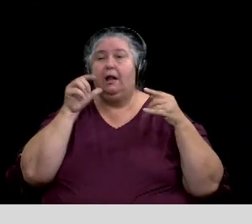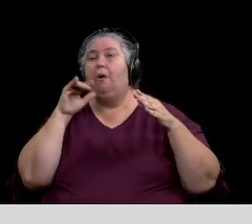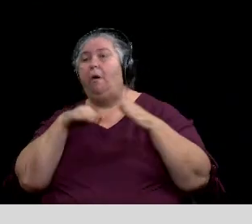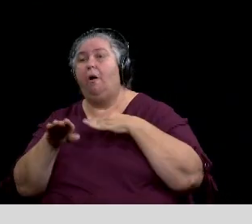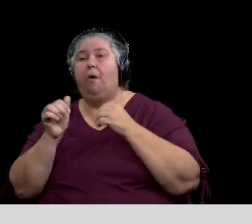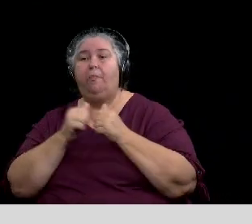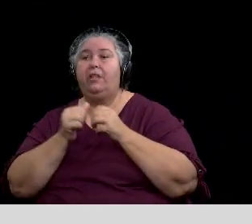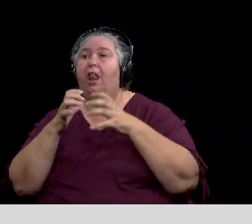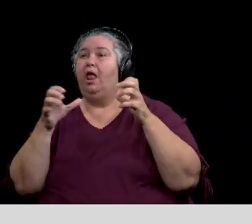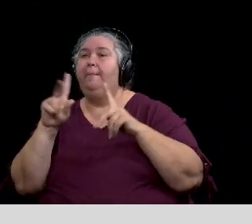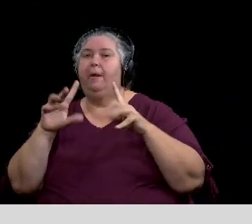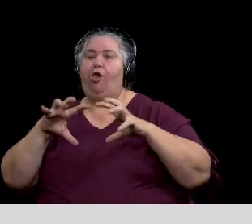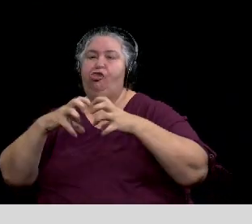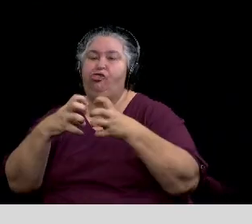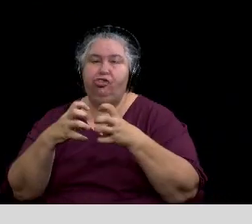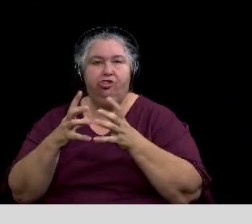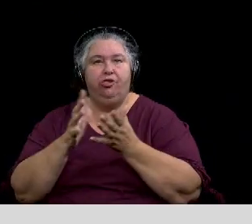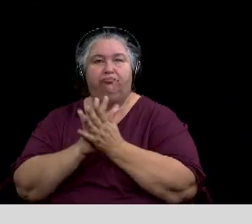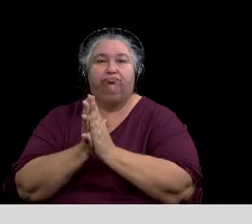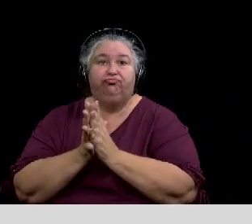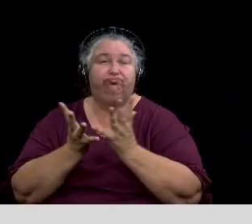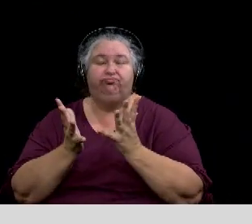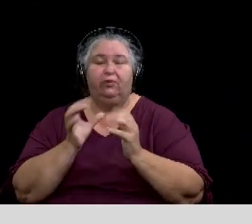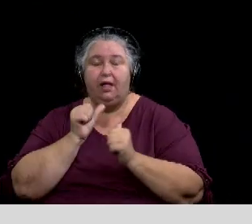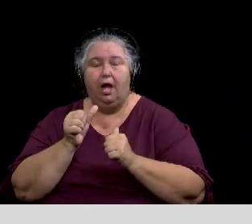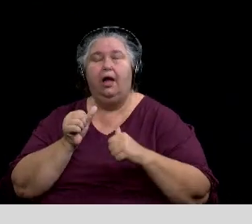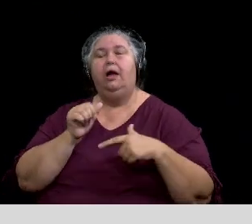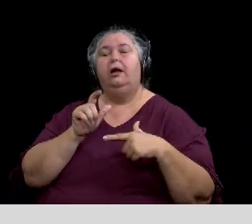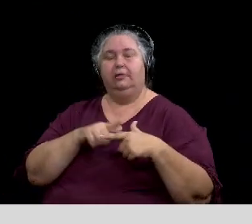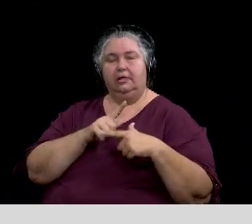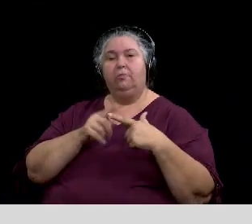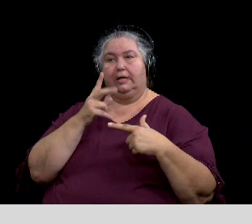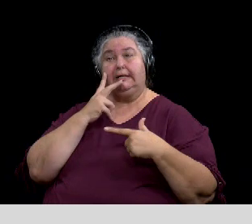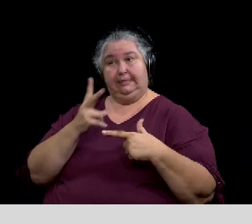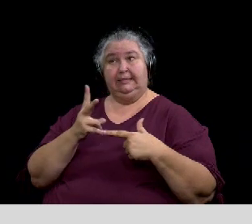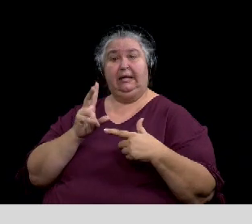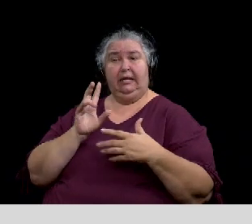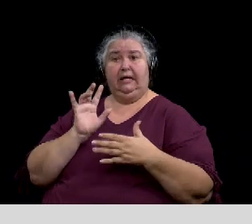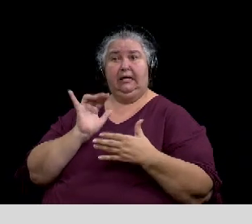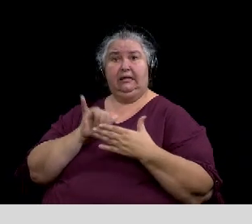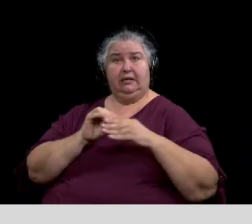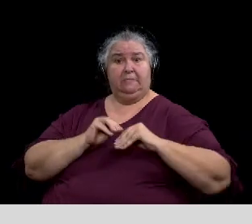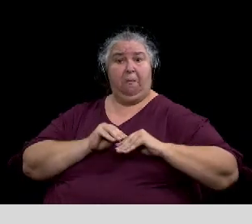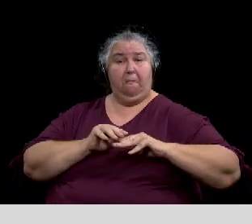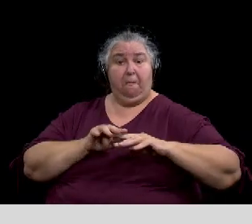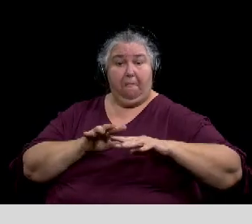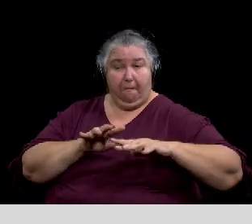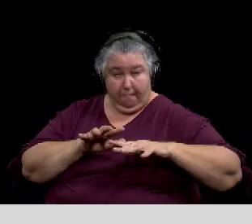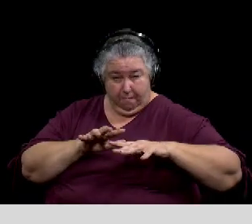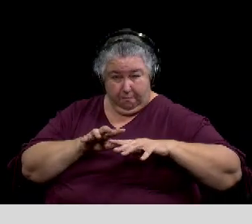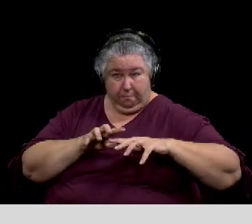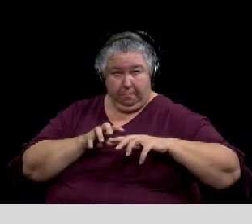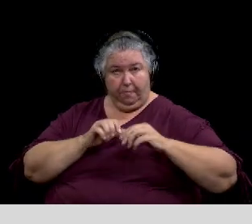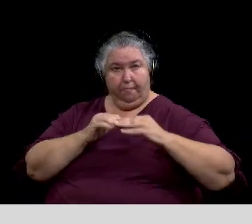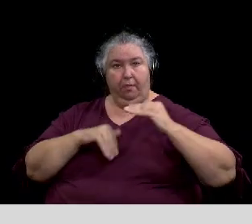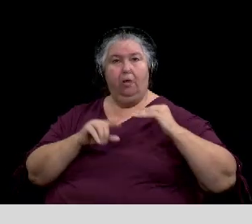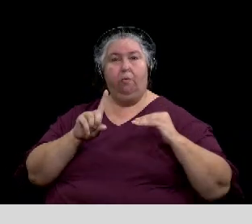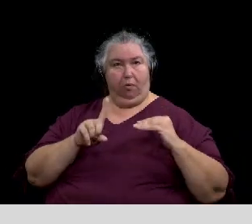lot of other folks, we'll see this effective reproduction rate be below